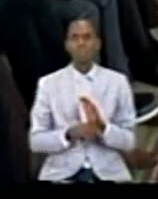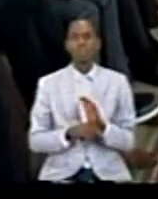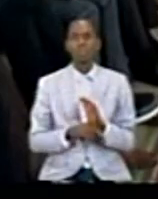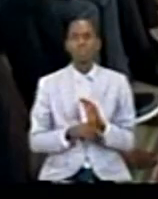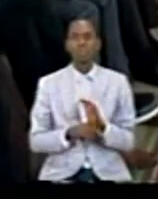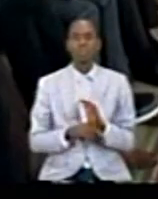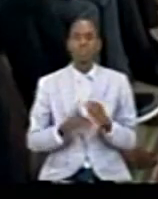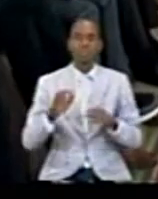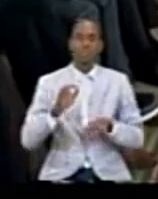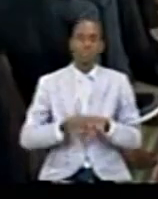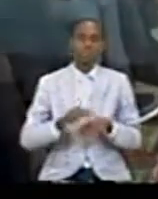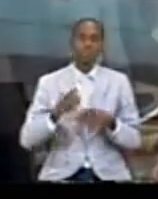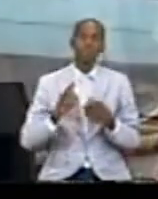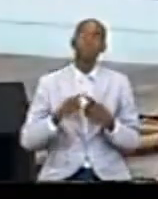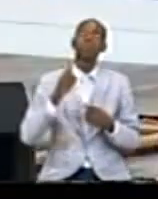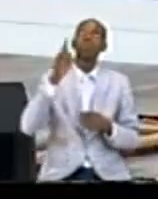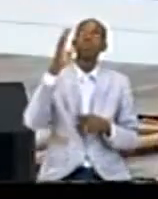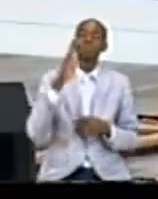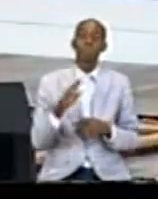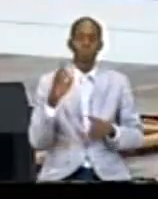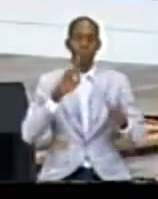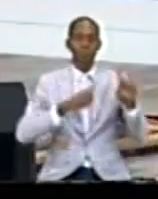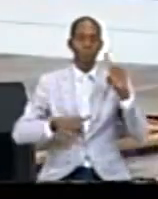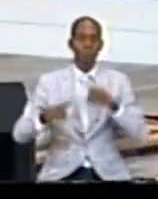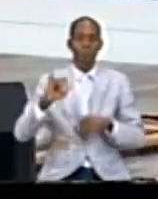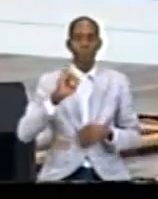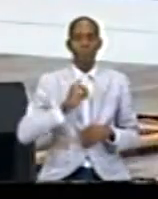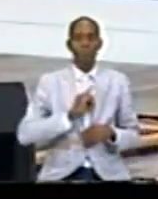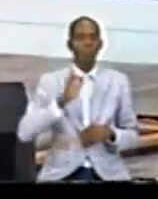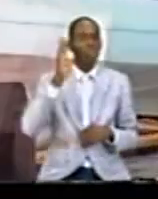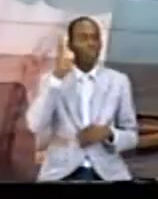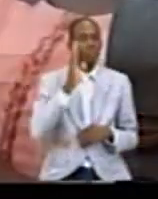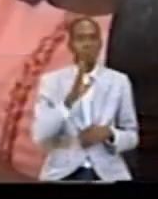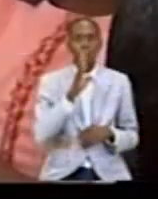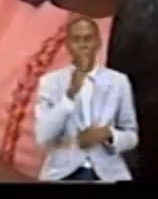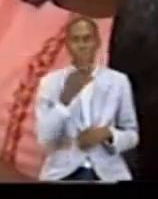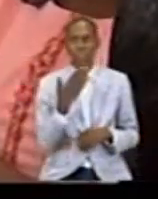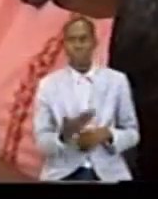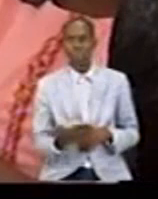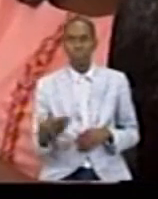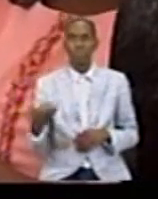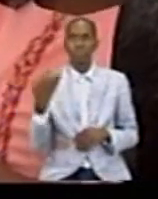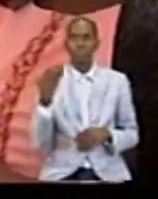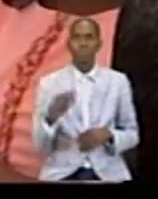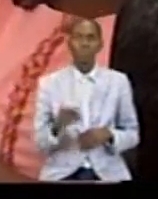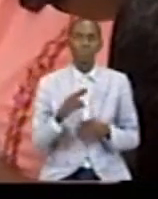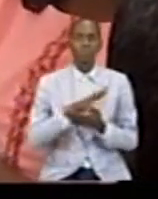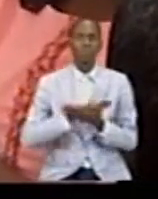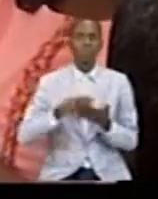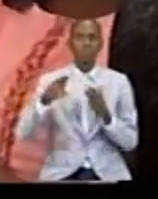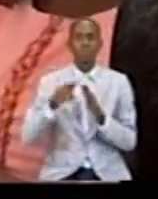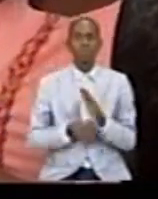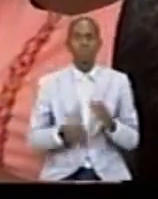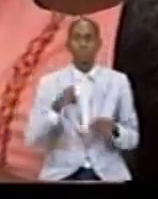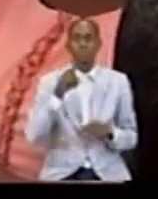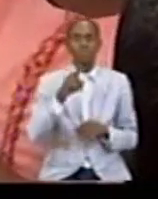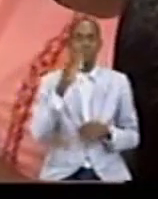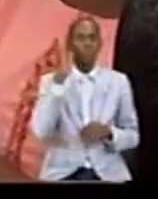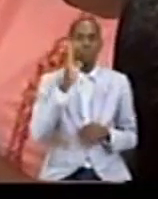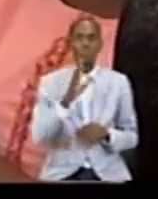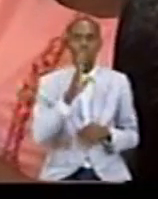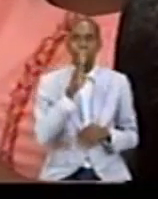righteousness unto God. I'll be an instrument of righteousness. You will be an instrument